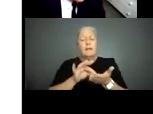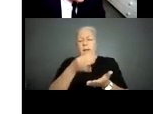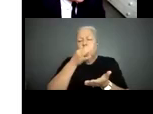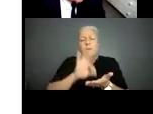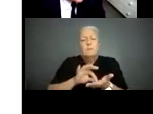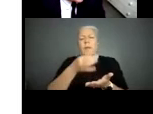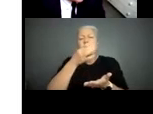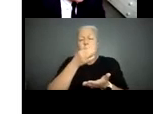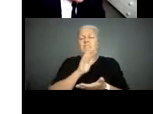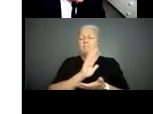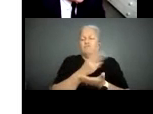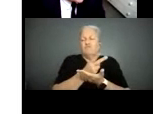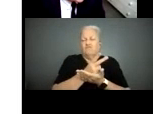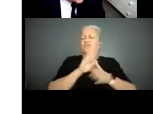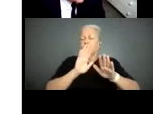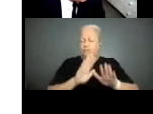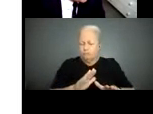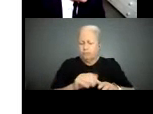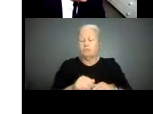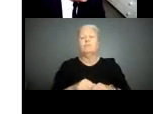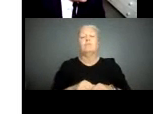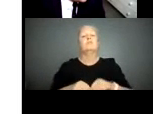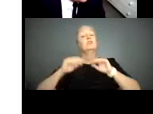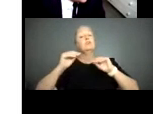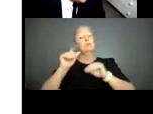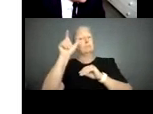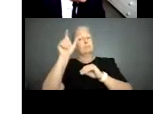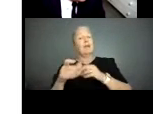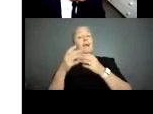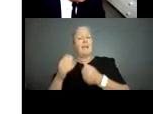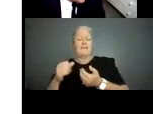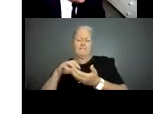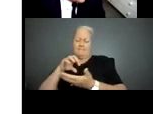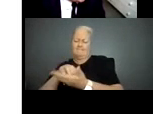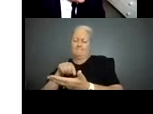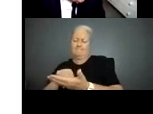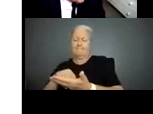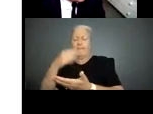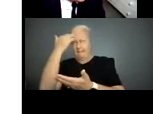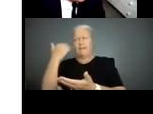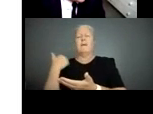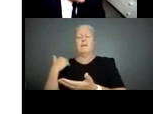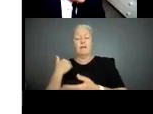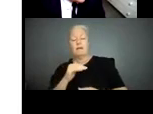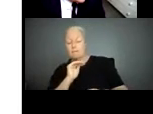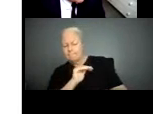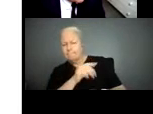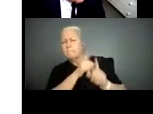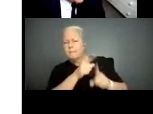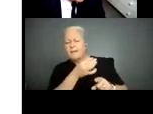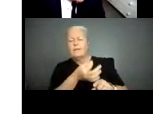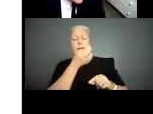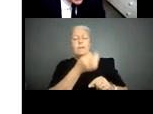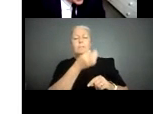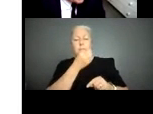her register to make sure that she is reminded to do so. So far, there have been no problems with this